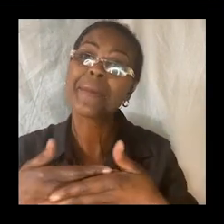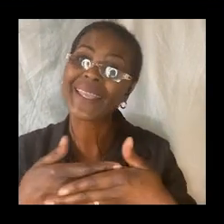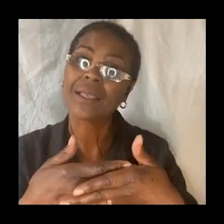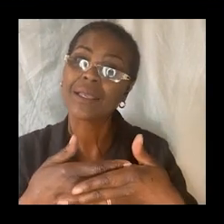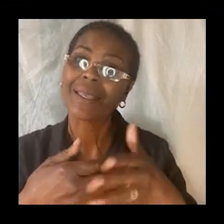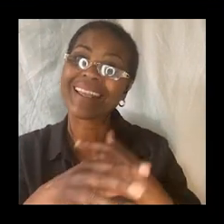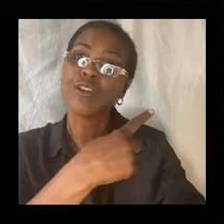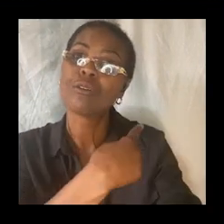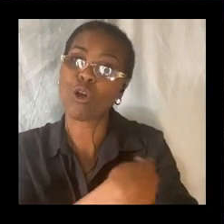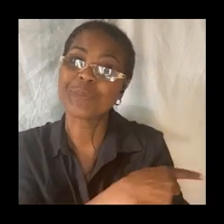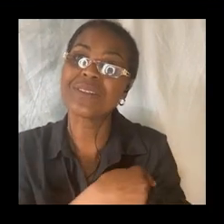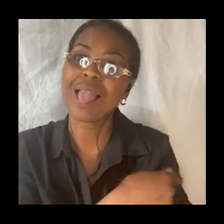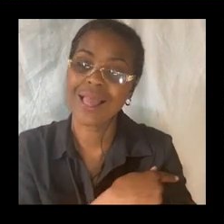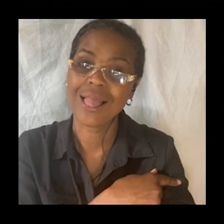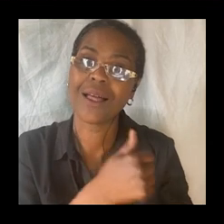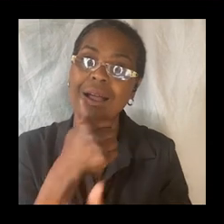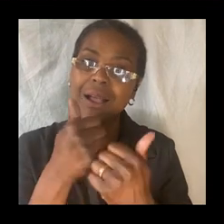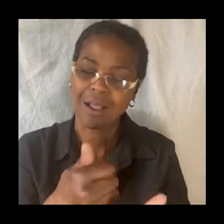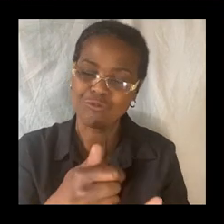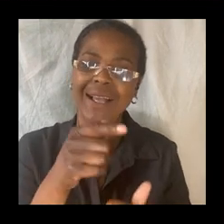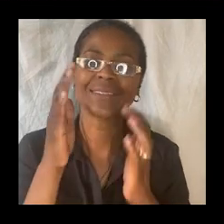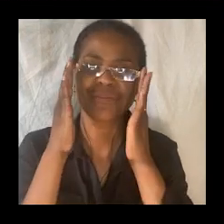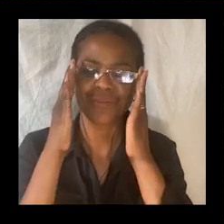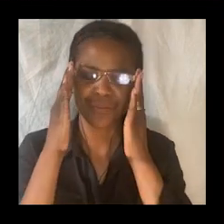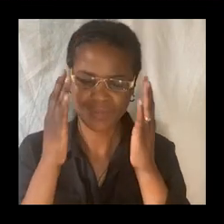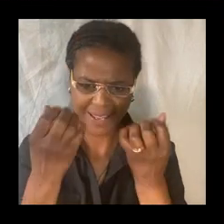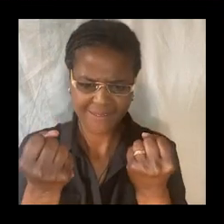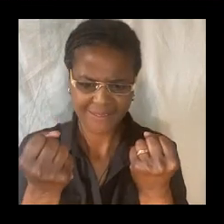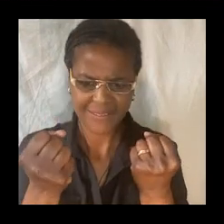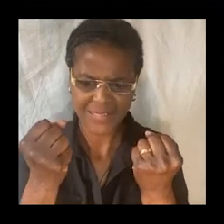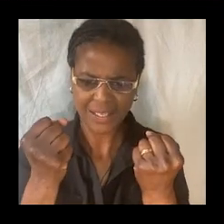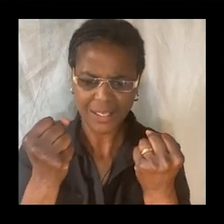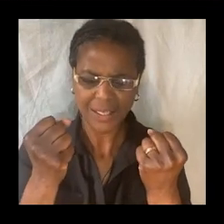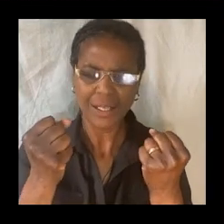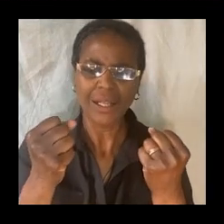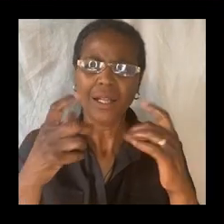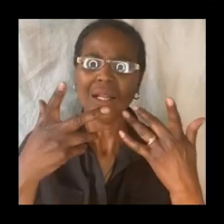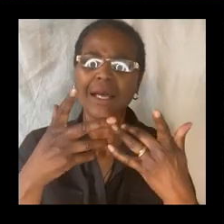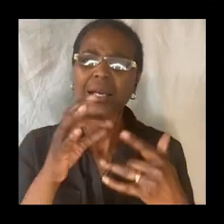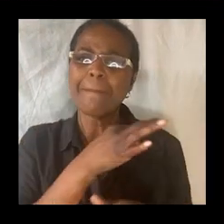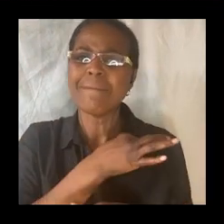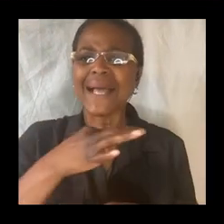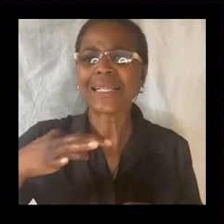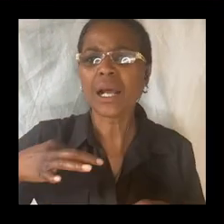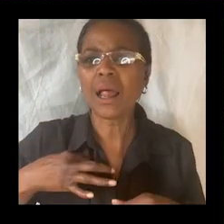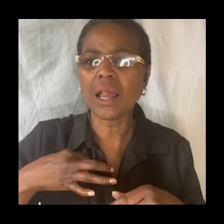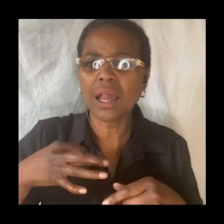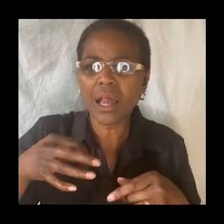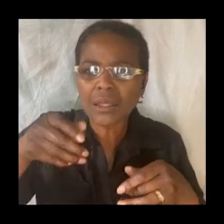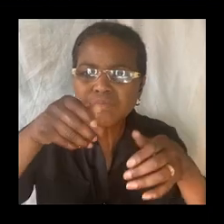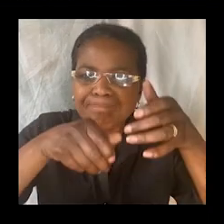David, with the baby being in hospital and obviously going through some very kind